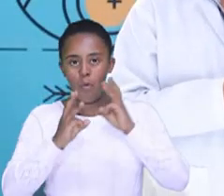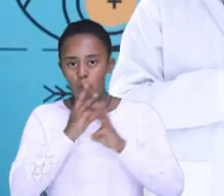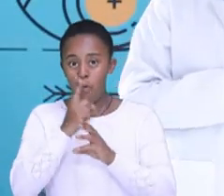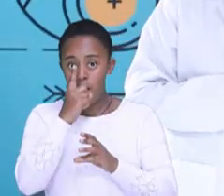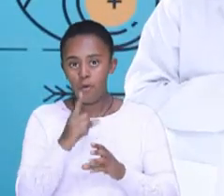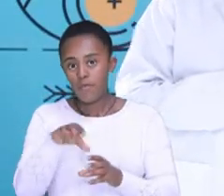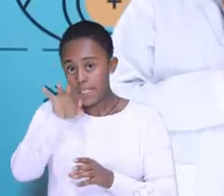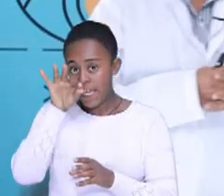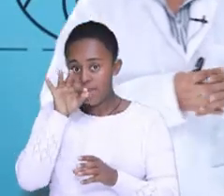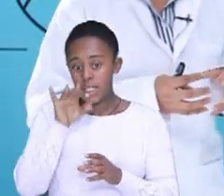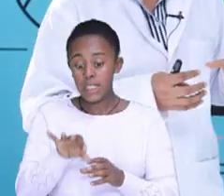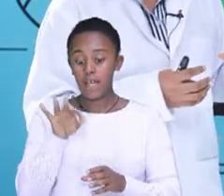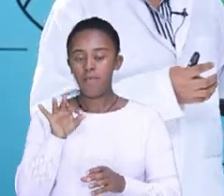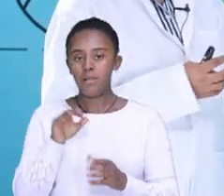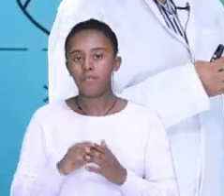the discovery